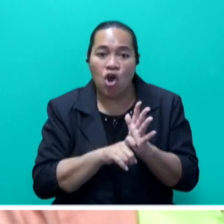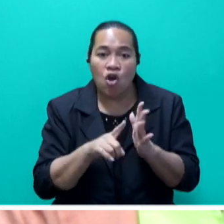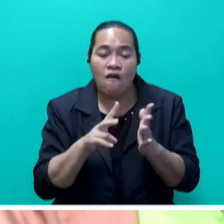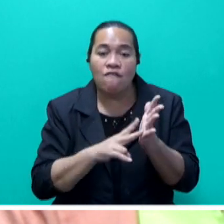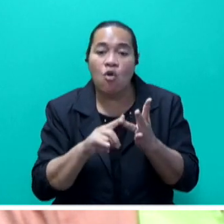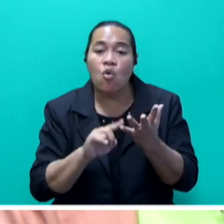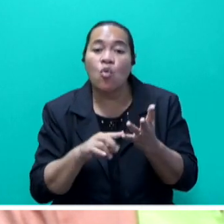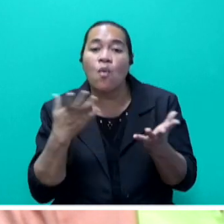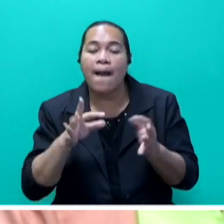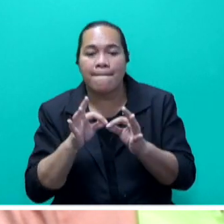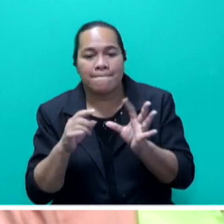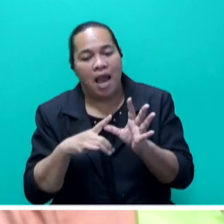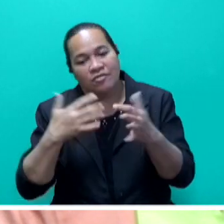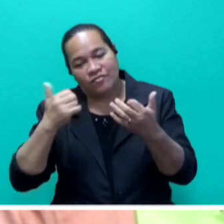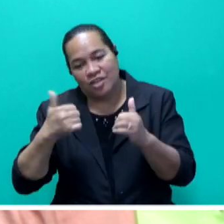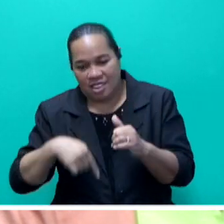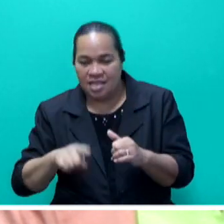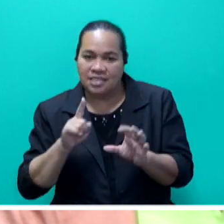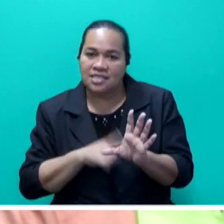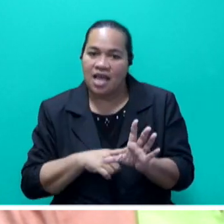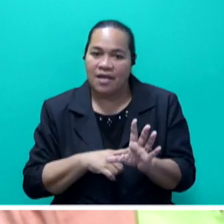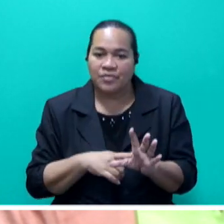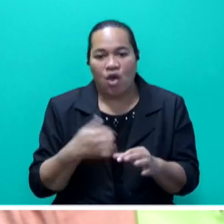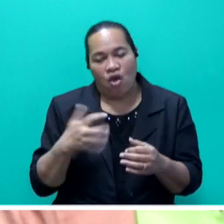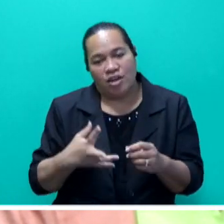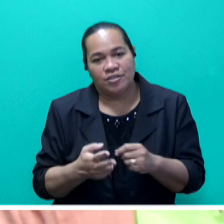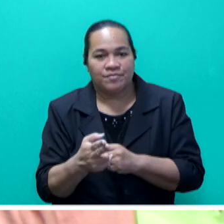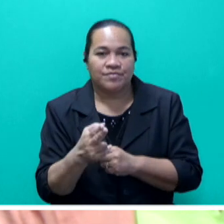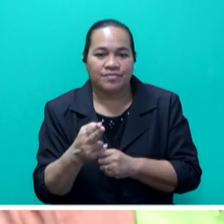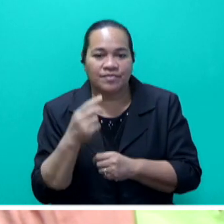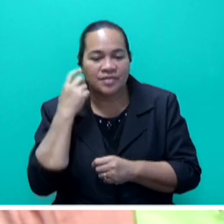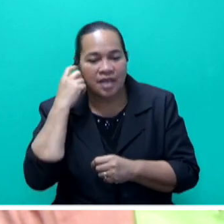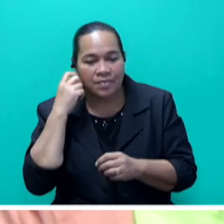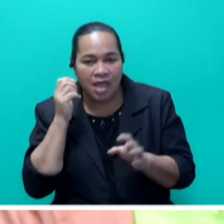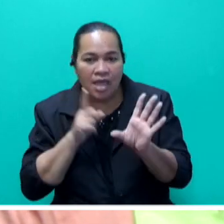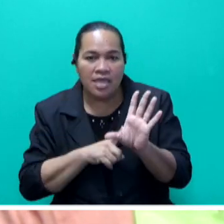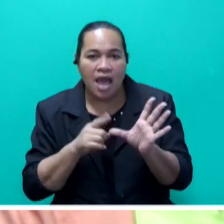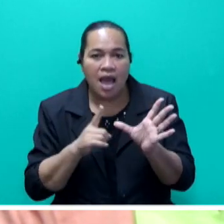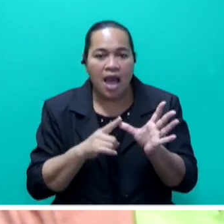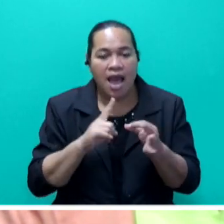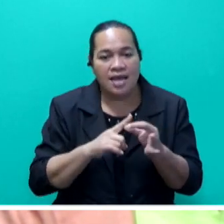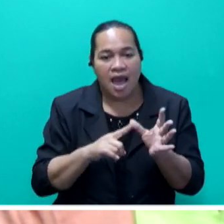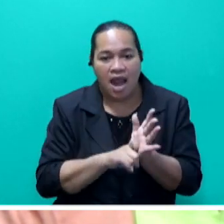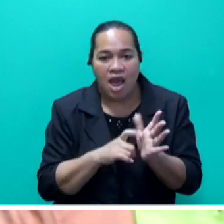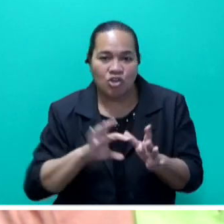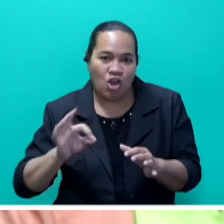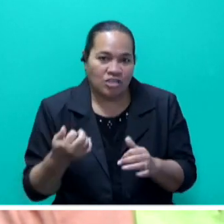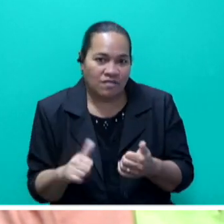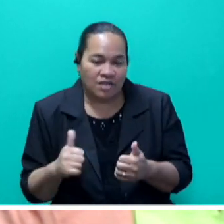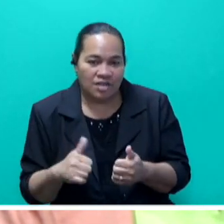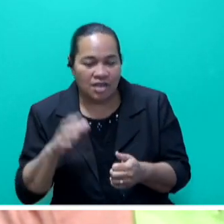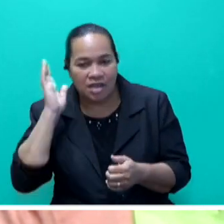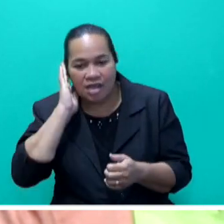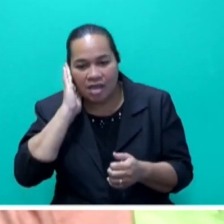Ba, completed earlier this year and also commissioned earlier this year. Yangara Bridge, that is due to be completed this year,